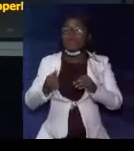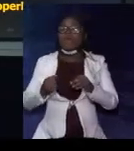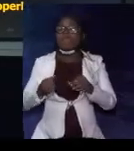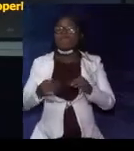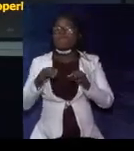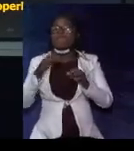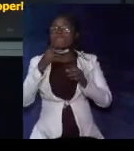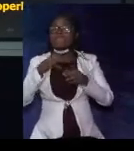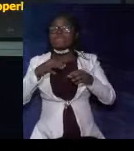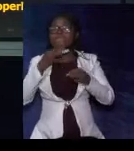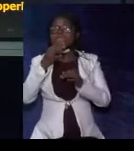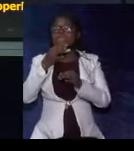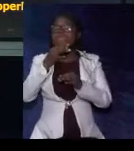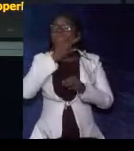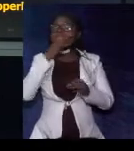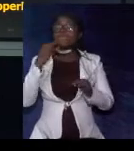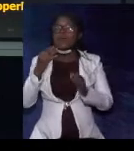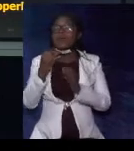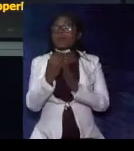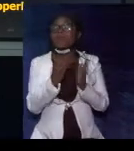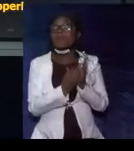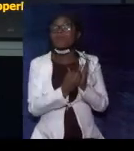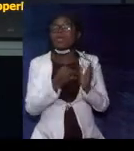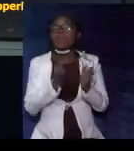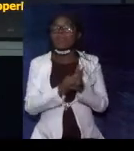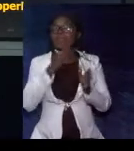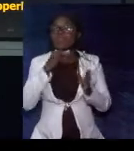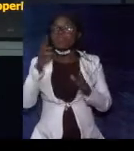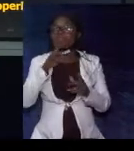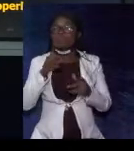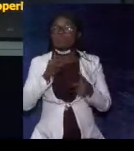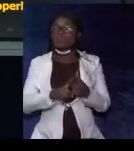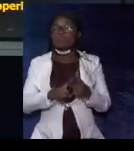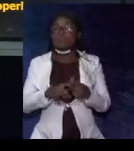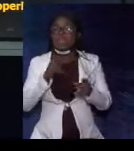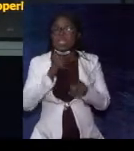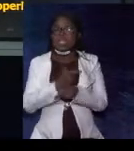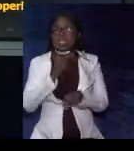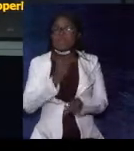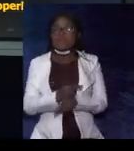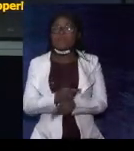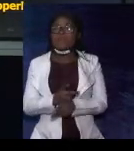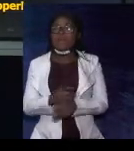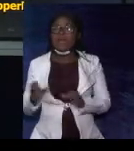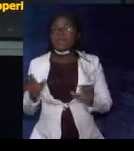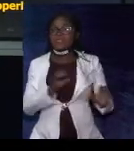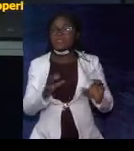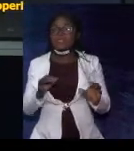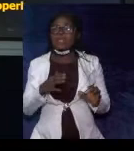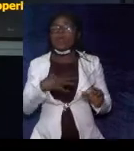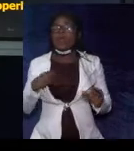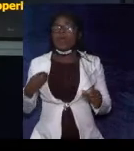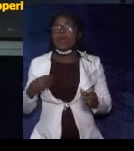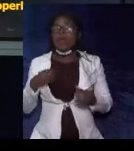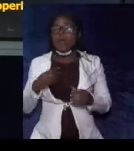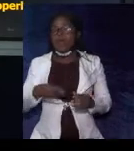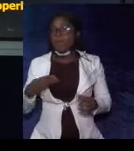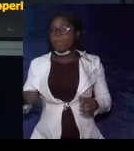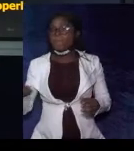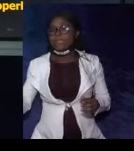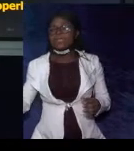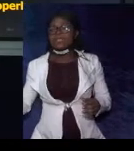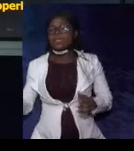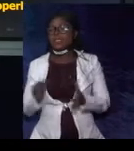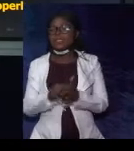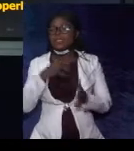record is a book that is used to keep account of different activities, events, or